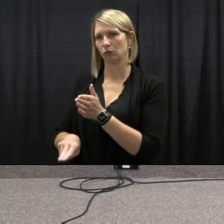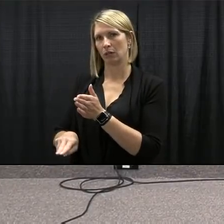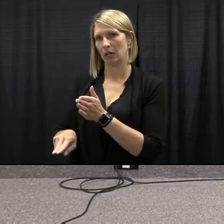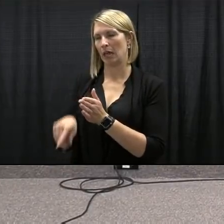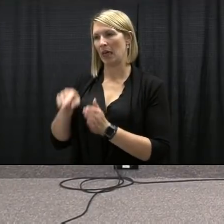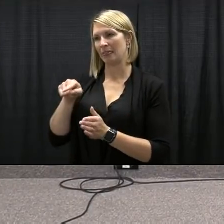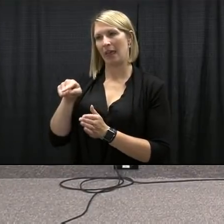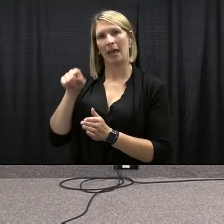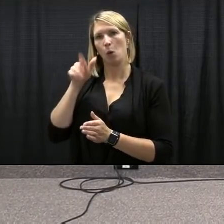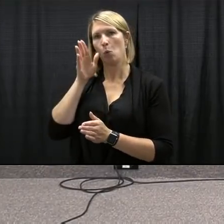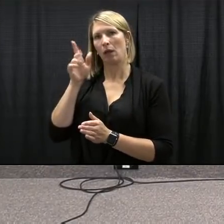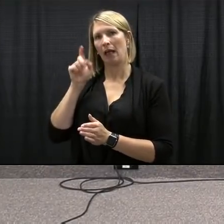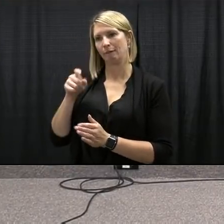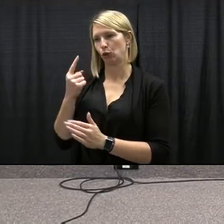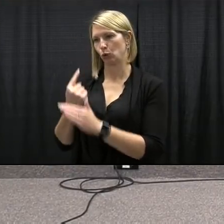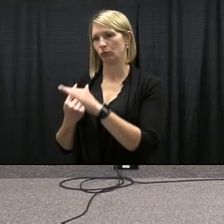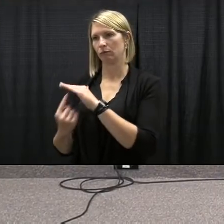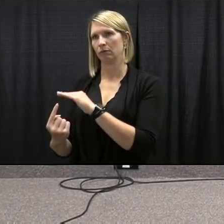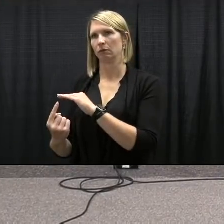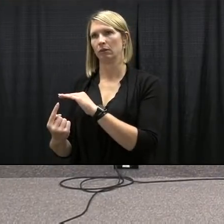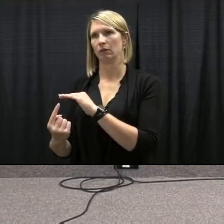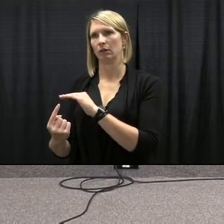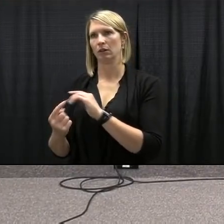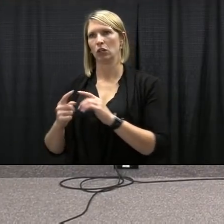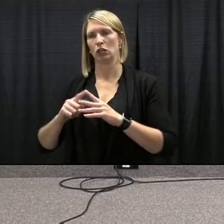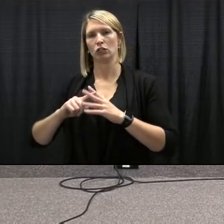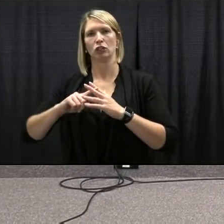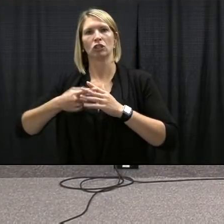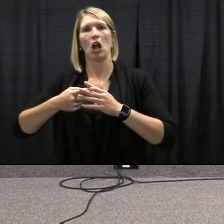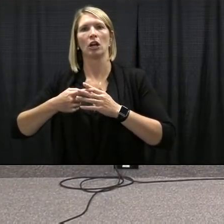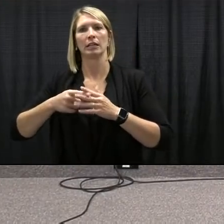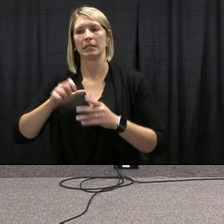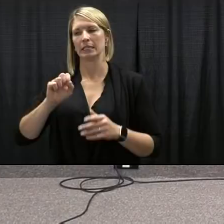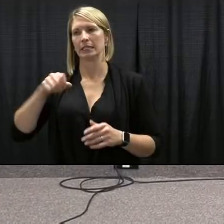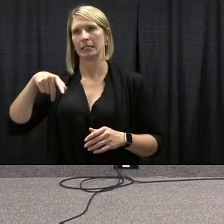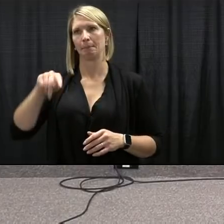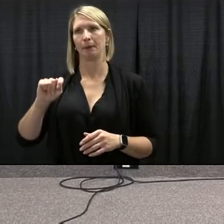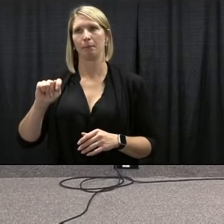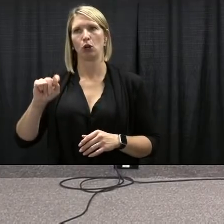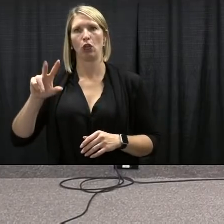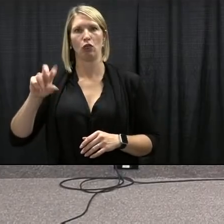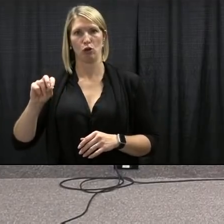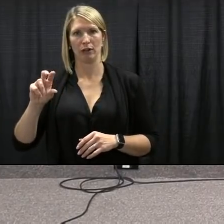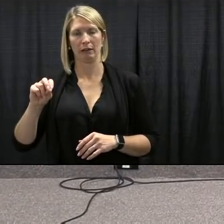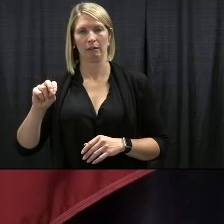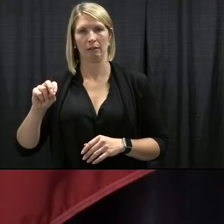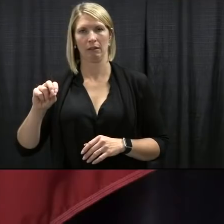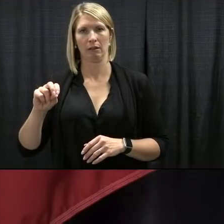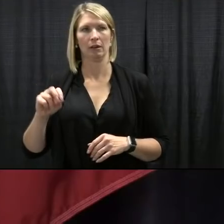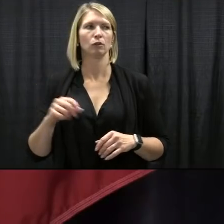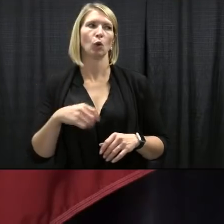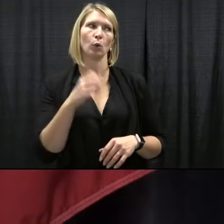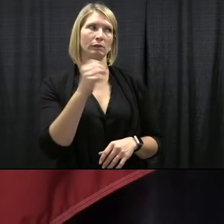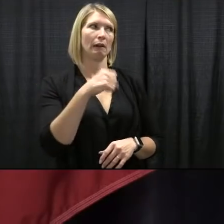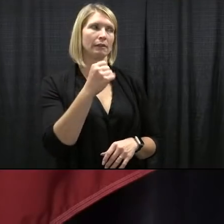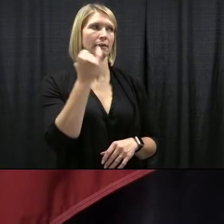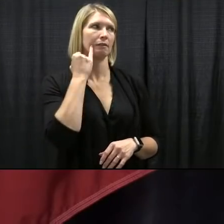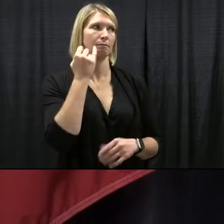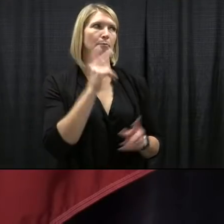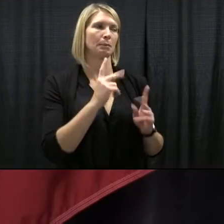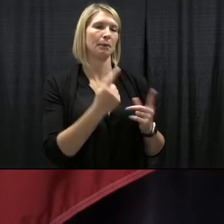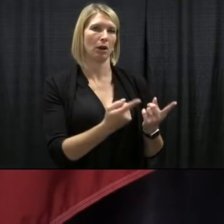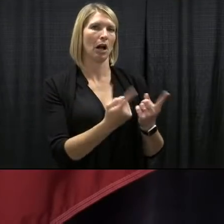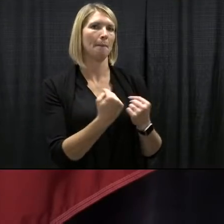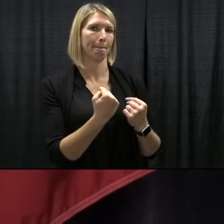So it starts September 30th, and at the moment, yes, if people come here, and we've had this before in the